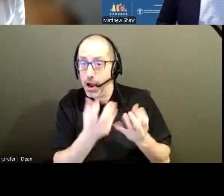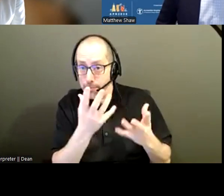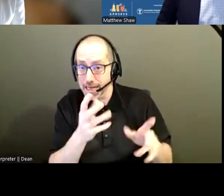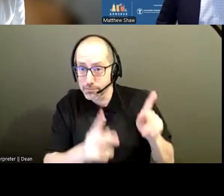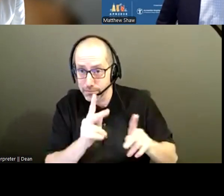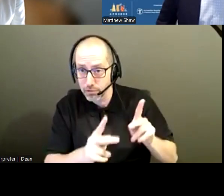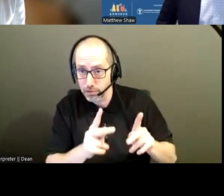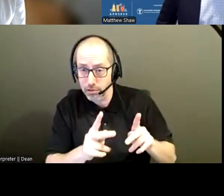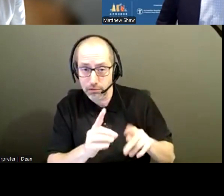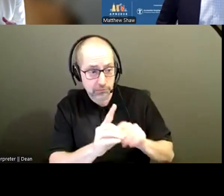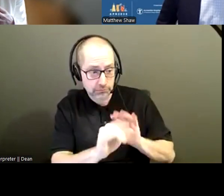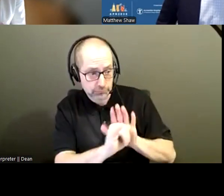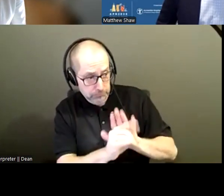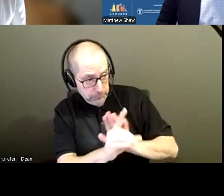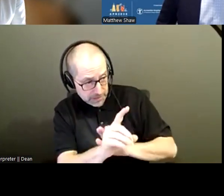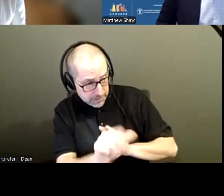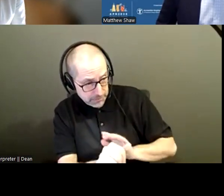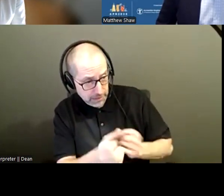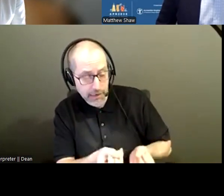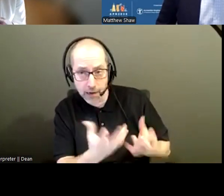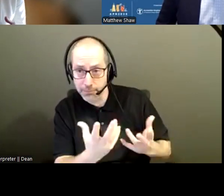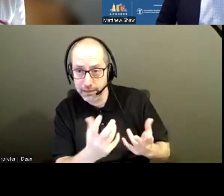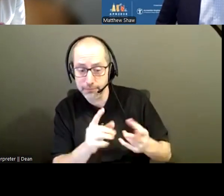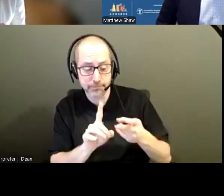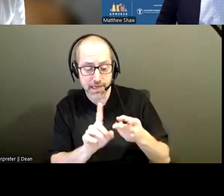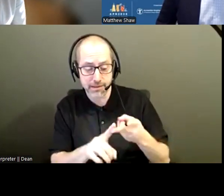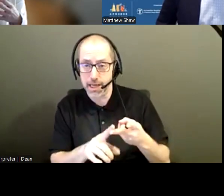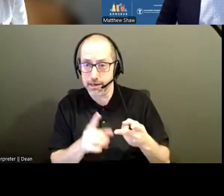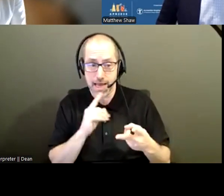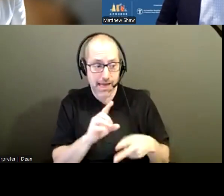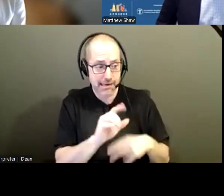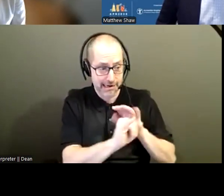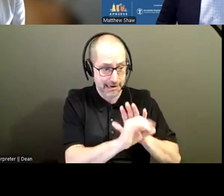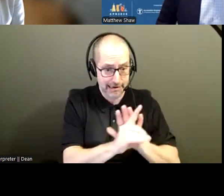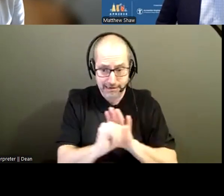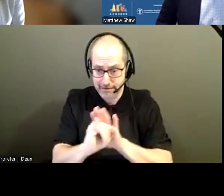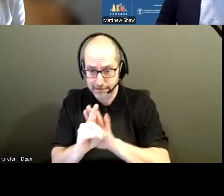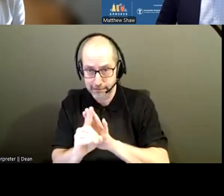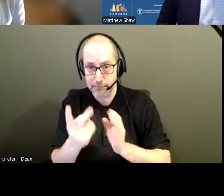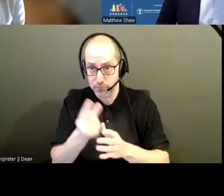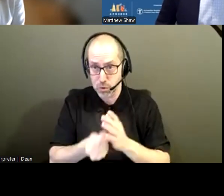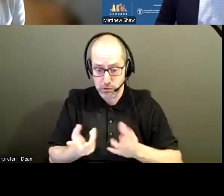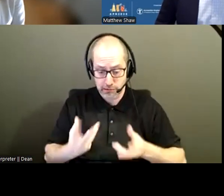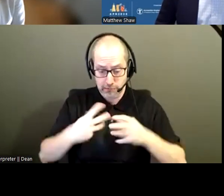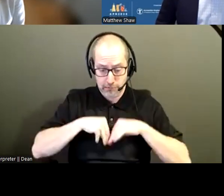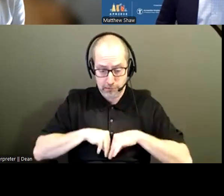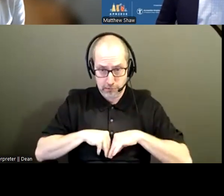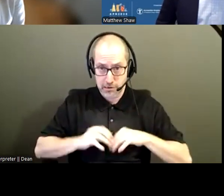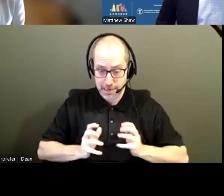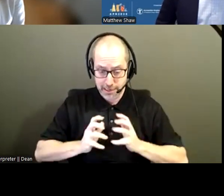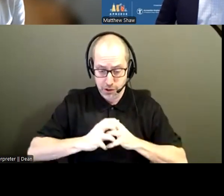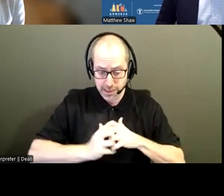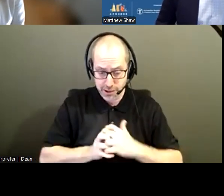a disability, where those identities intersect, but then also collecting information on the barriers